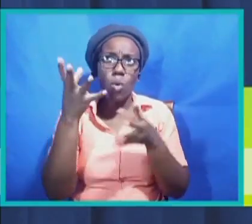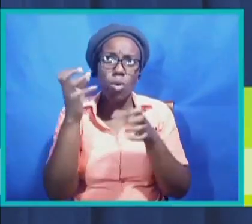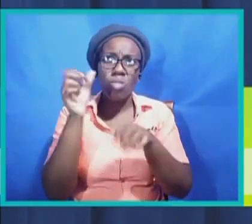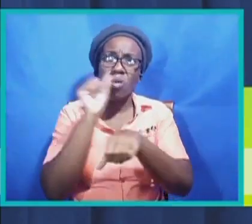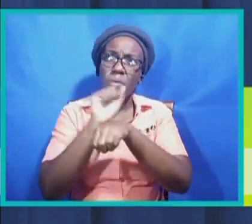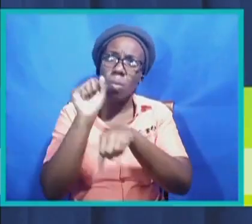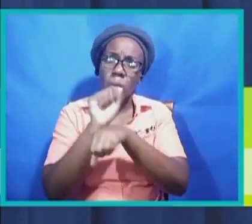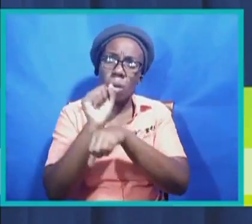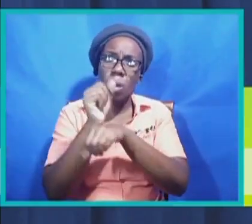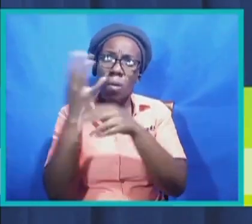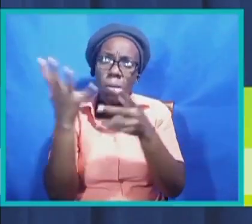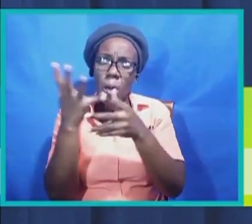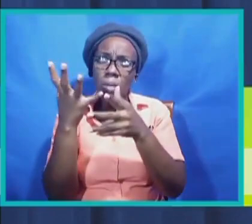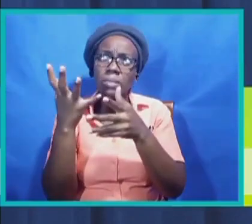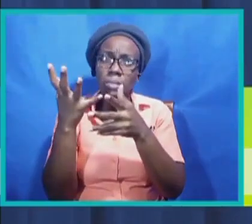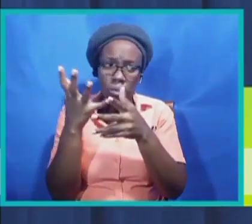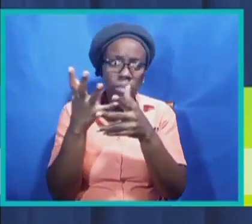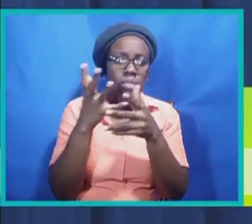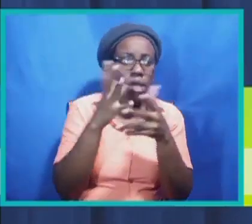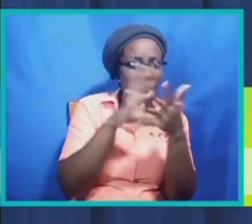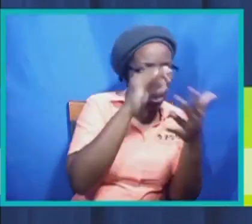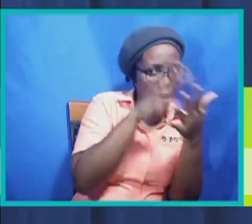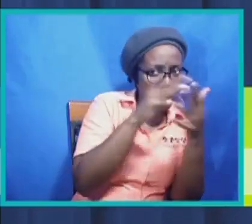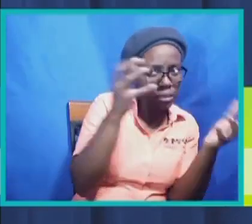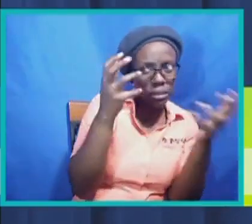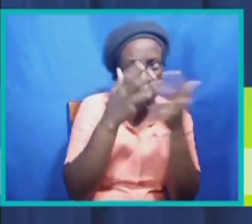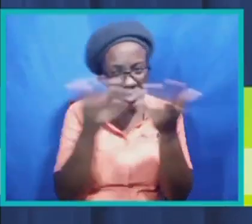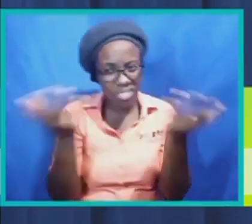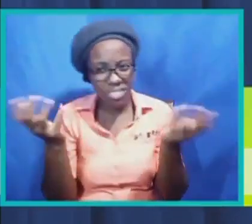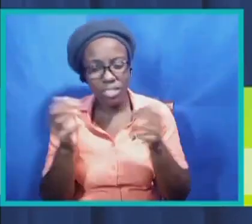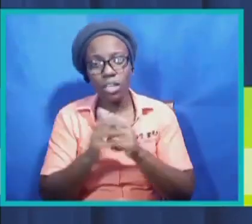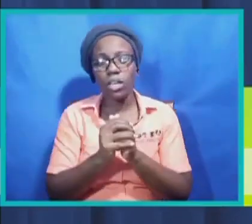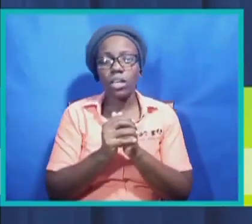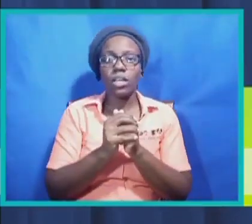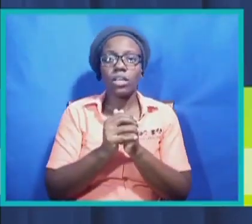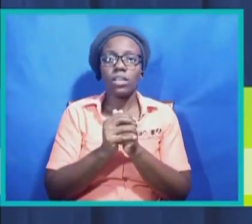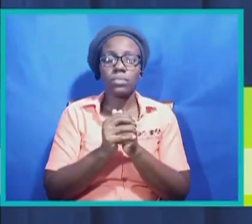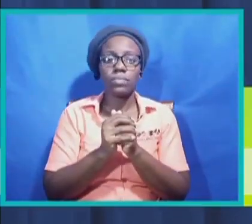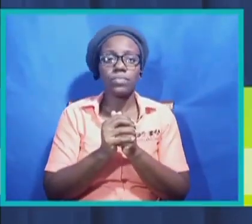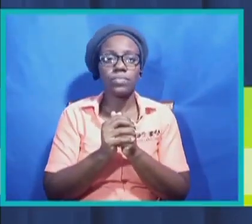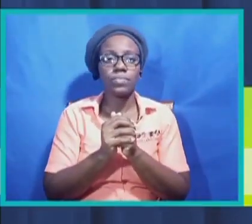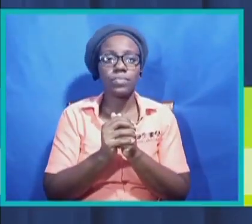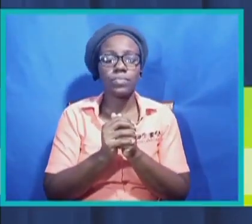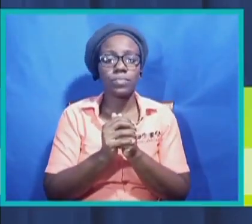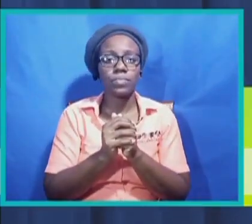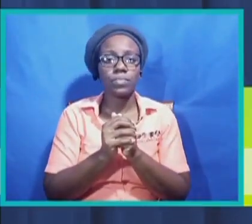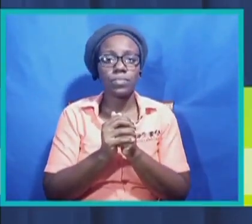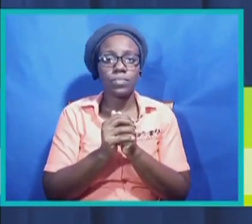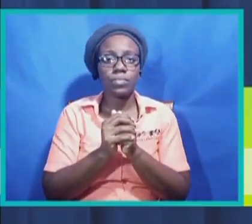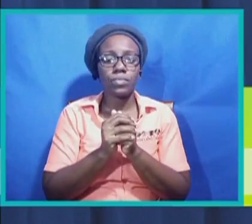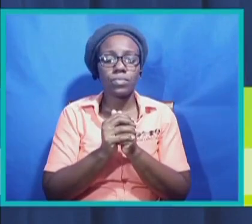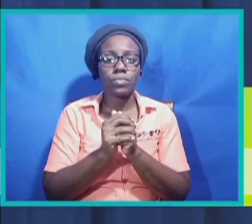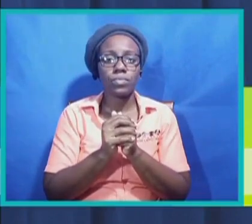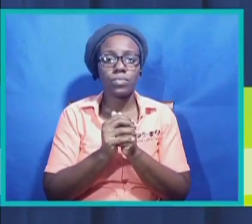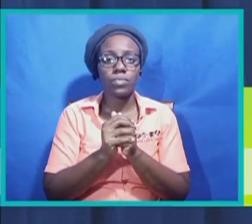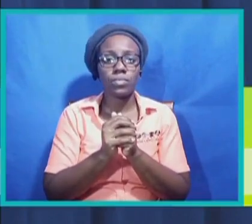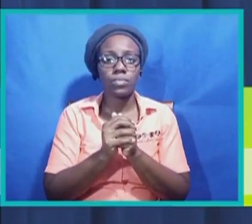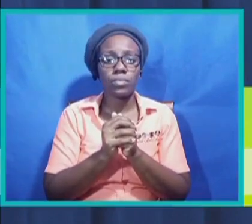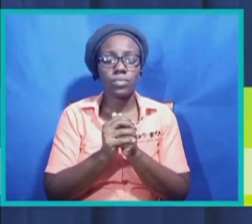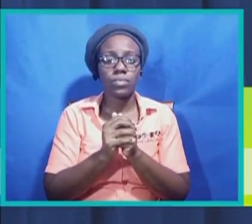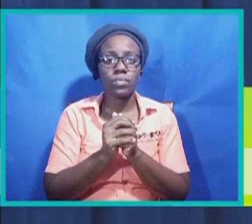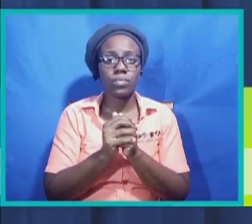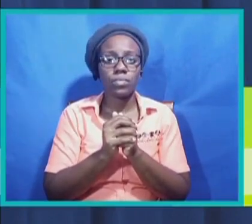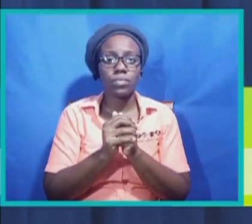to allow students the option of pursuing particular areas as opposed to